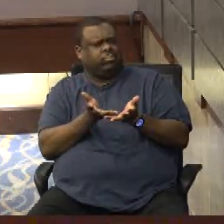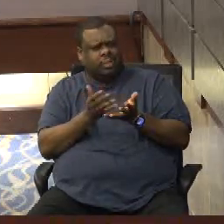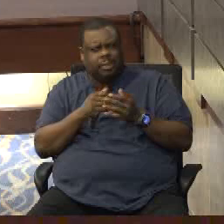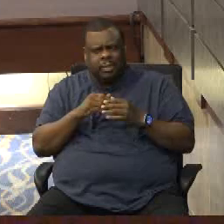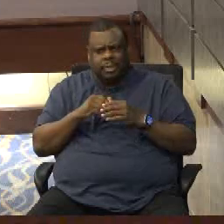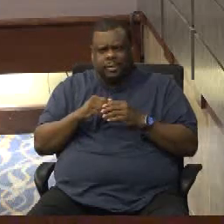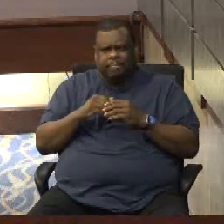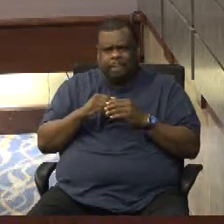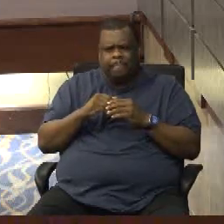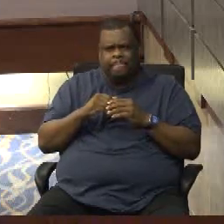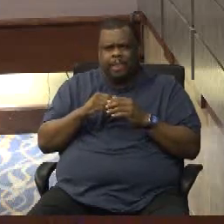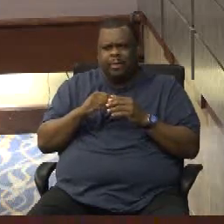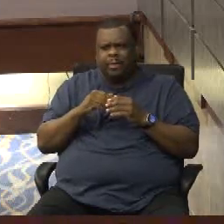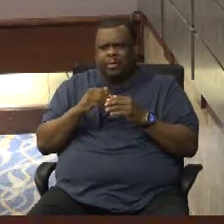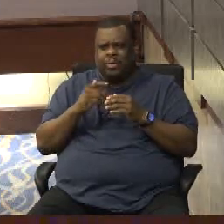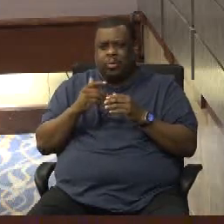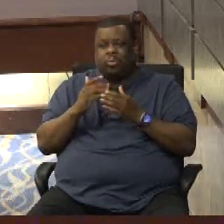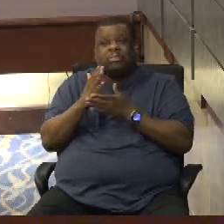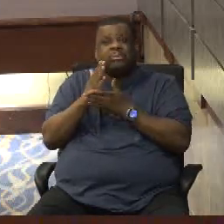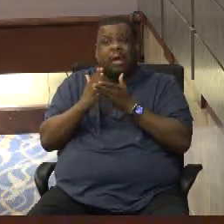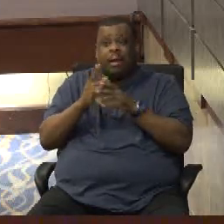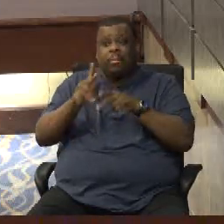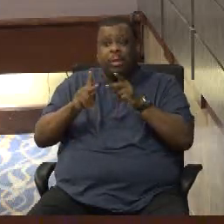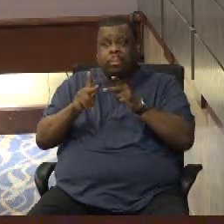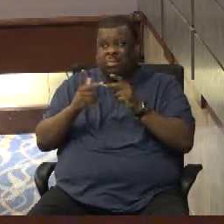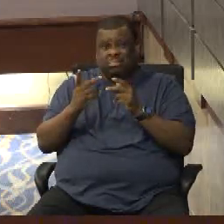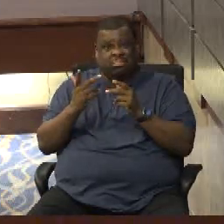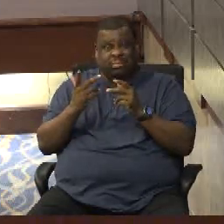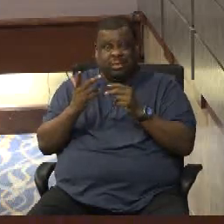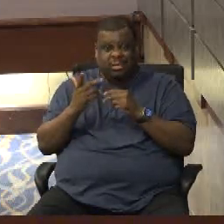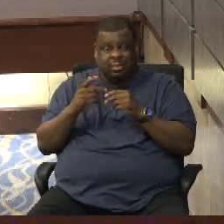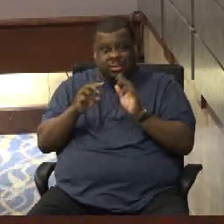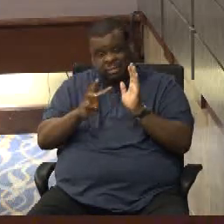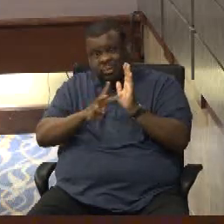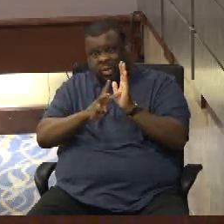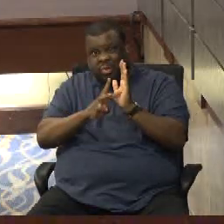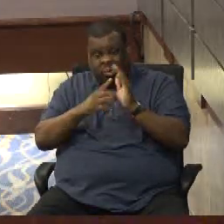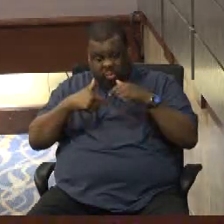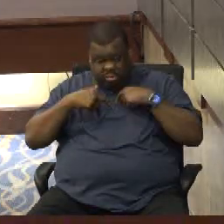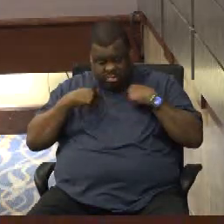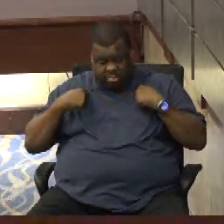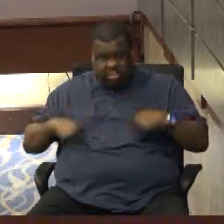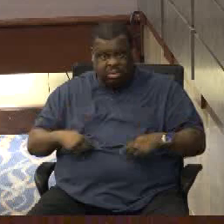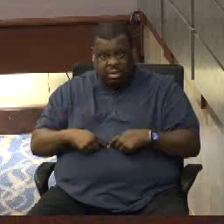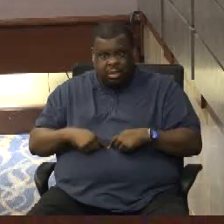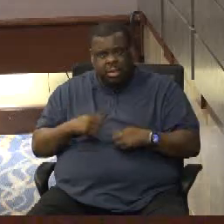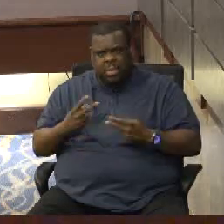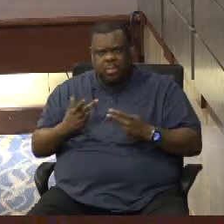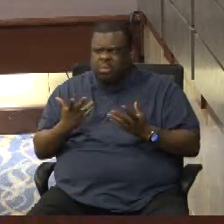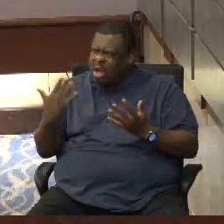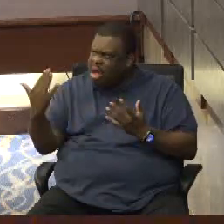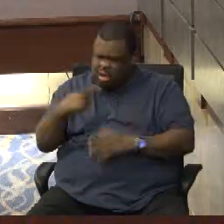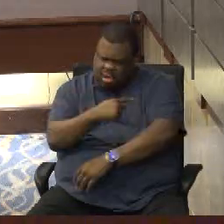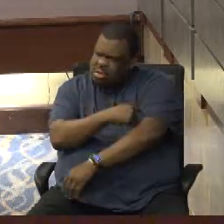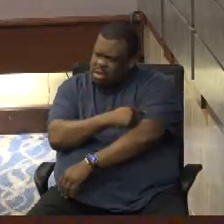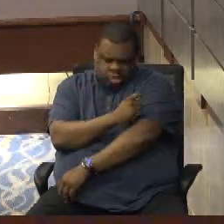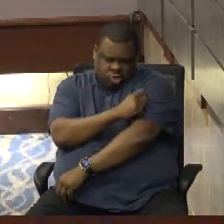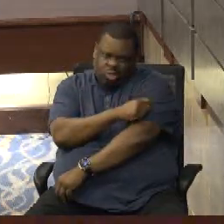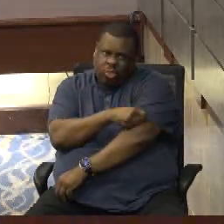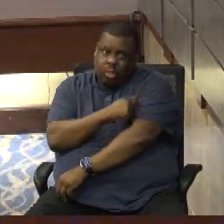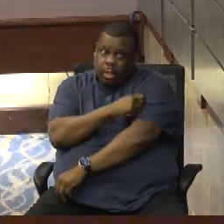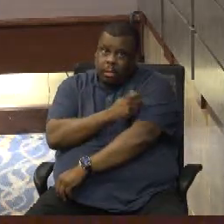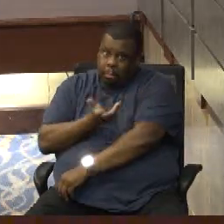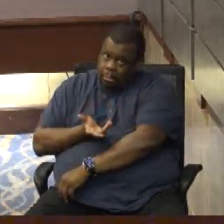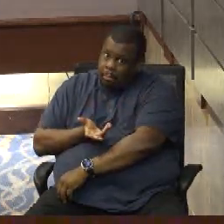people getting this tattooed on their bodies. Seems to be pretty popular among our people. And I would echo